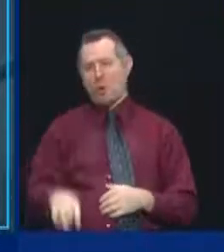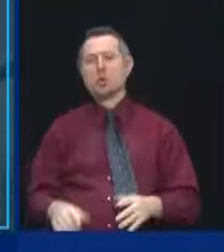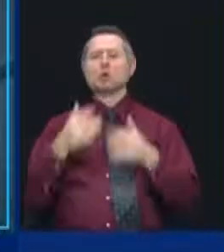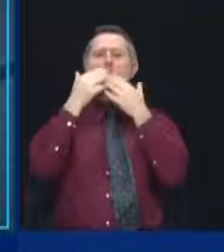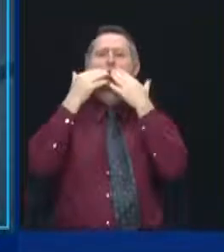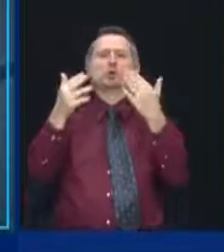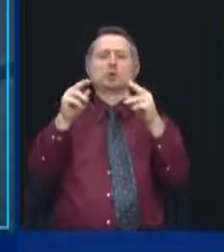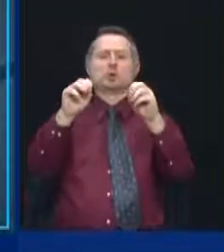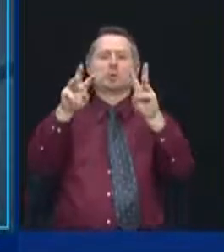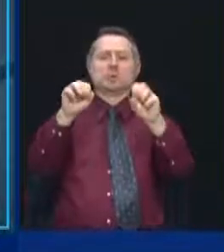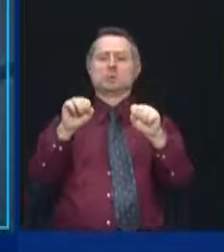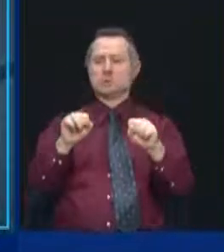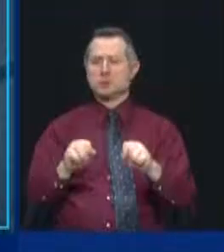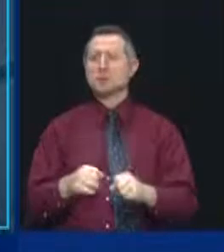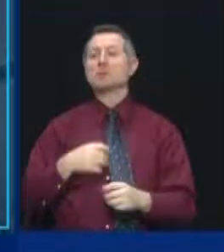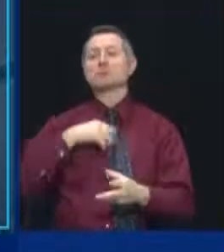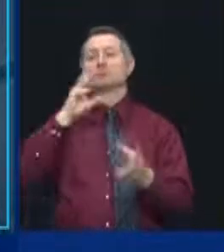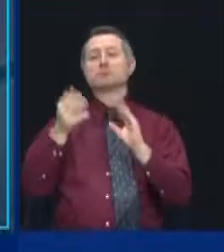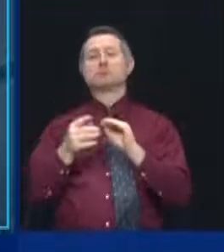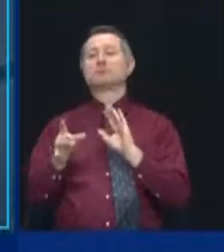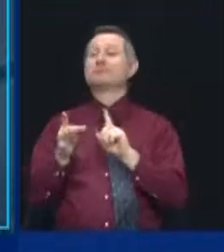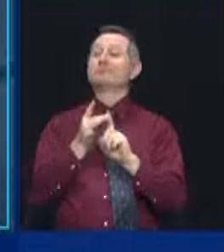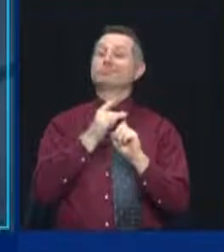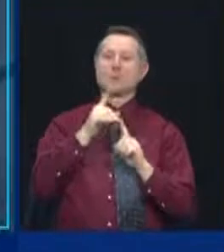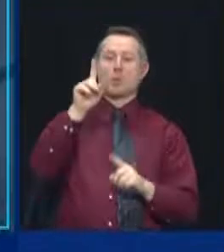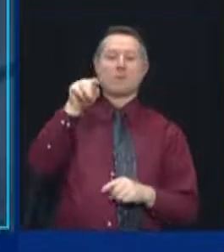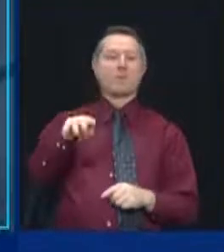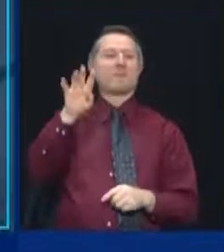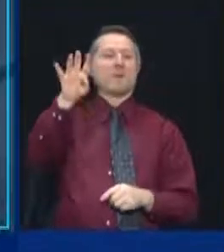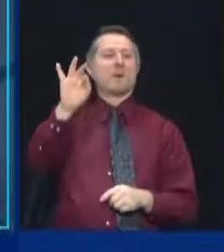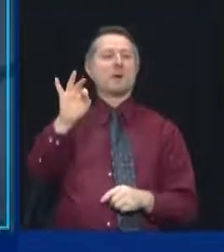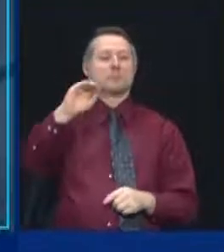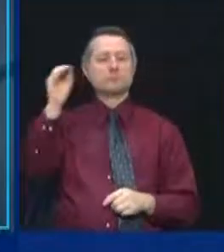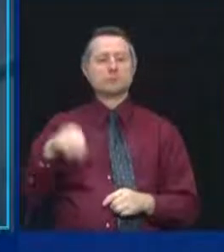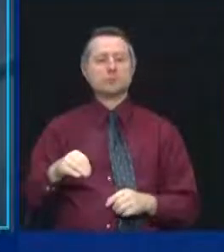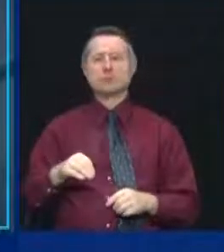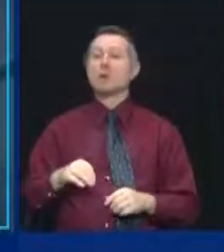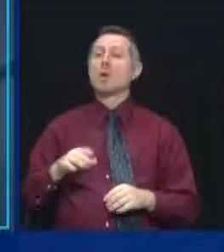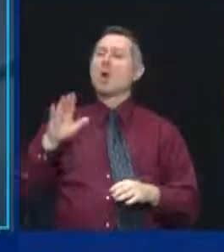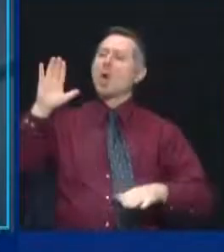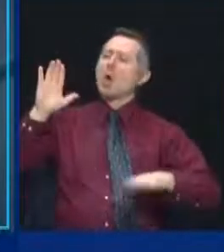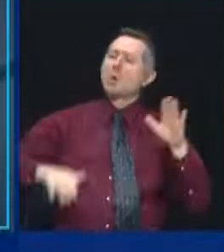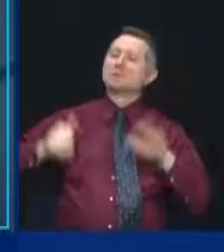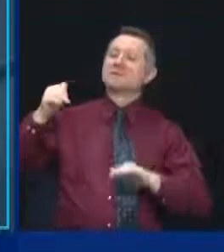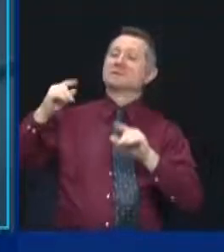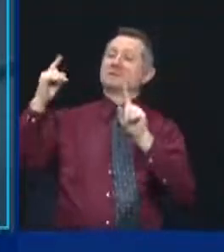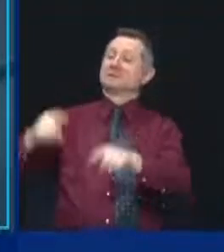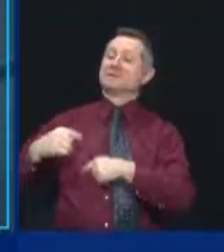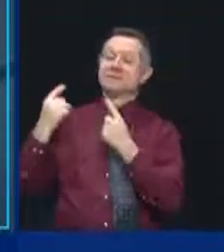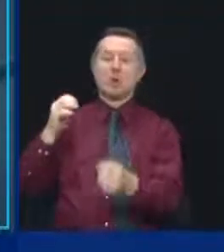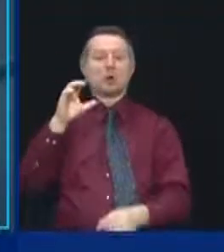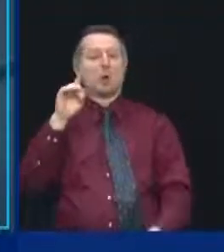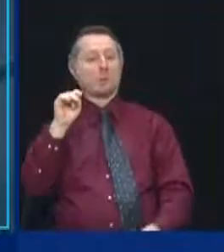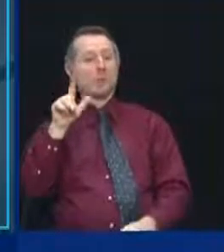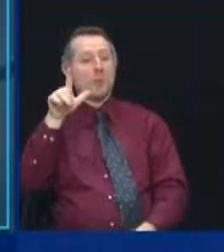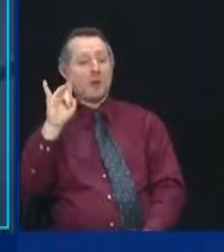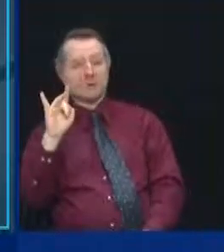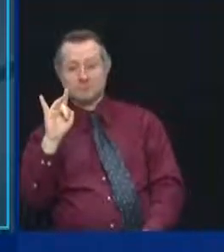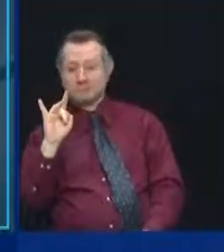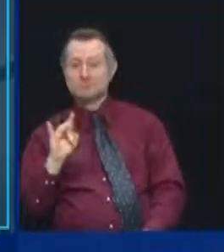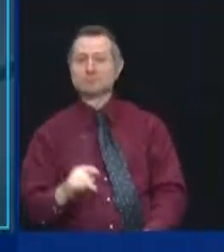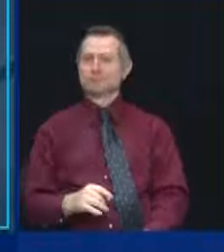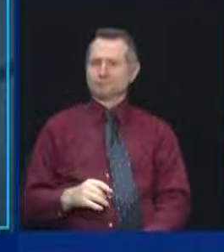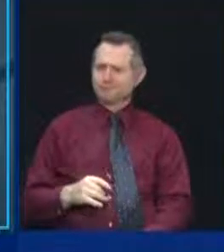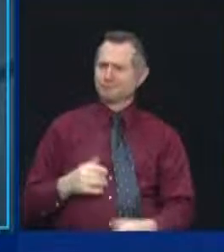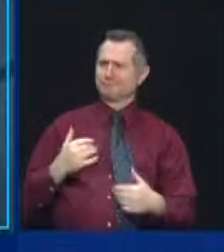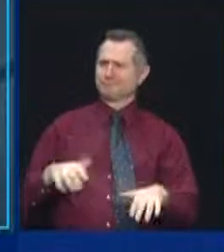Overall statewide positivity is 1.4%. That is the lowest since October 28th. And that is a